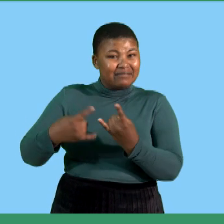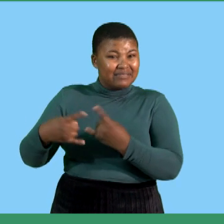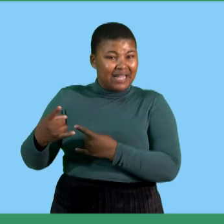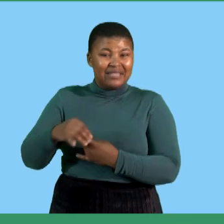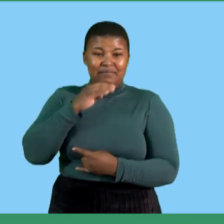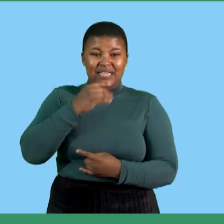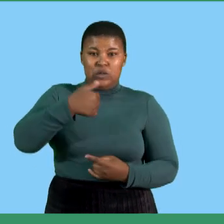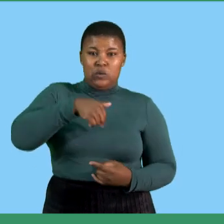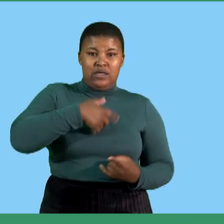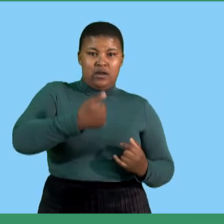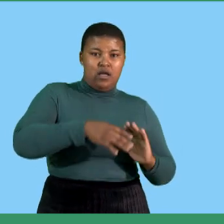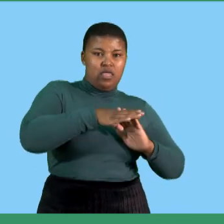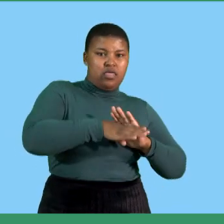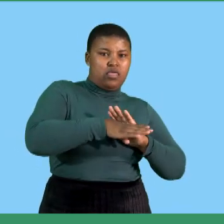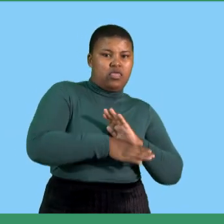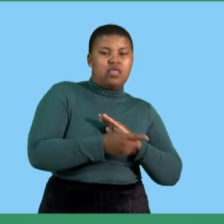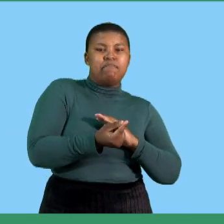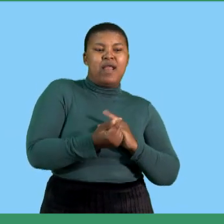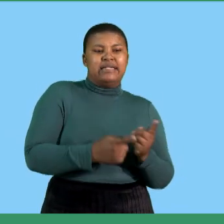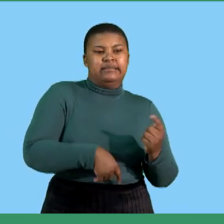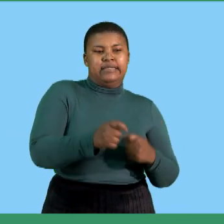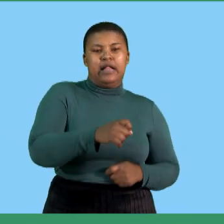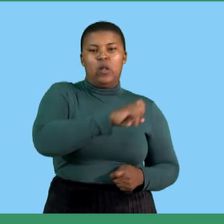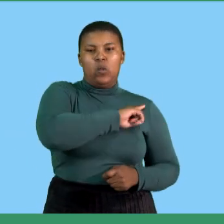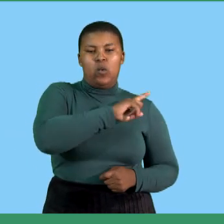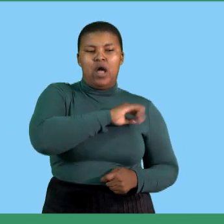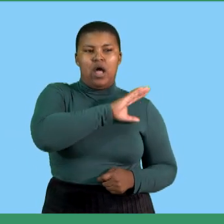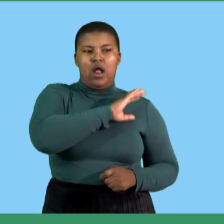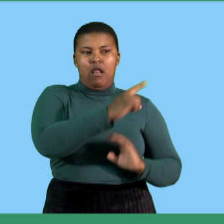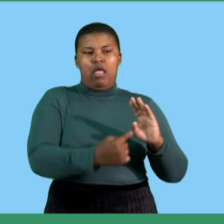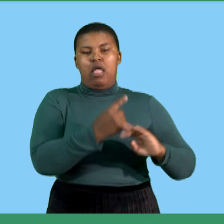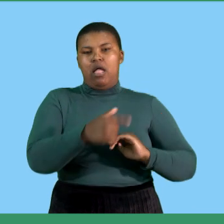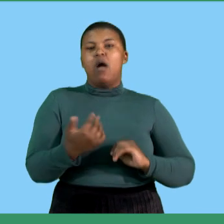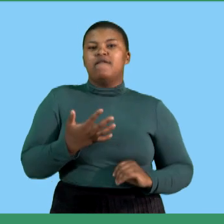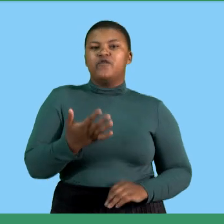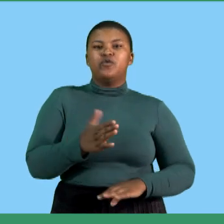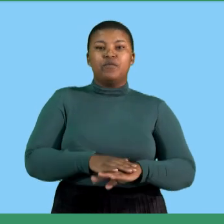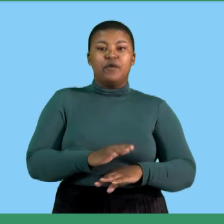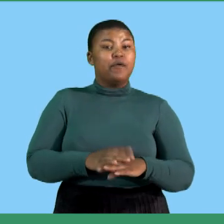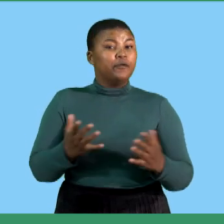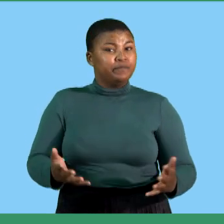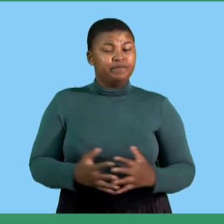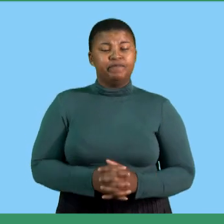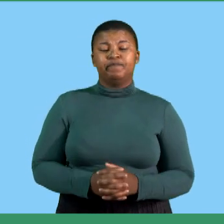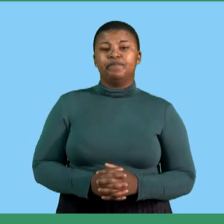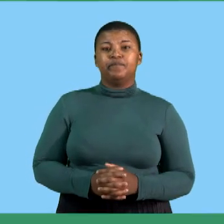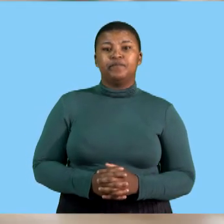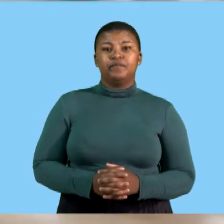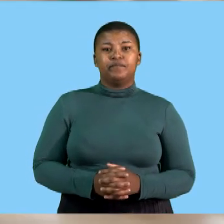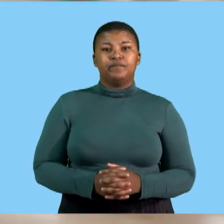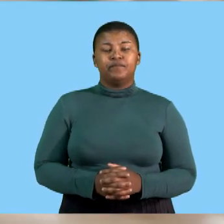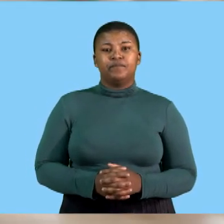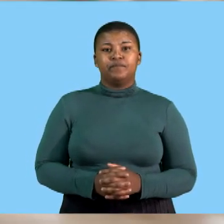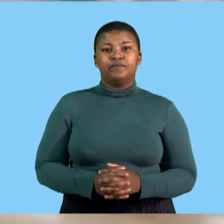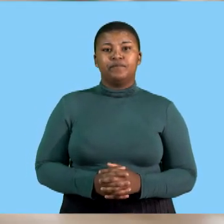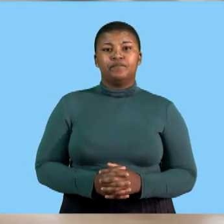market might force businesses to decrease their prices. So the market environment being the competitors, and now we have